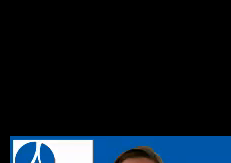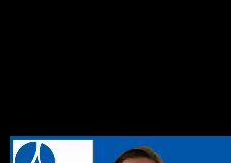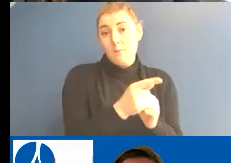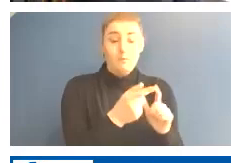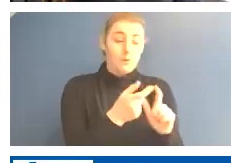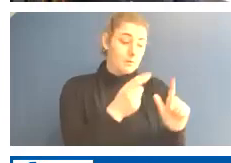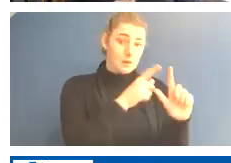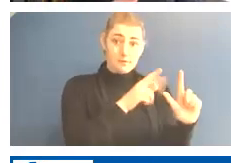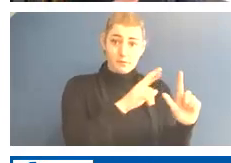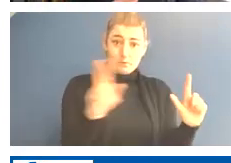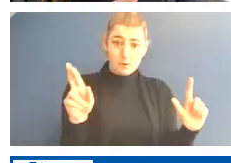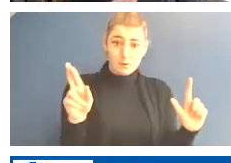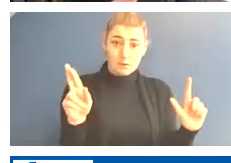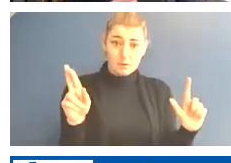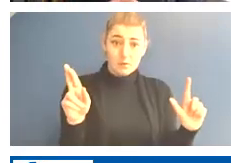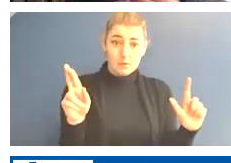left to right.